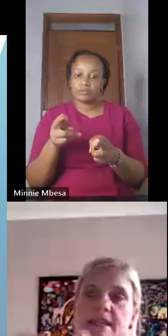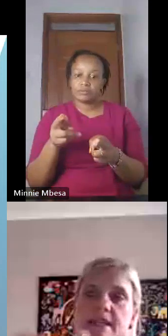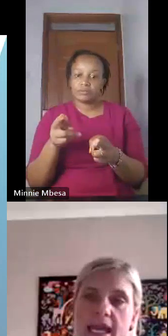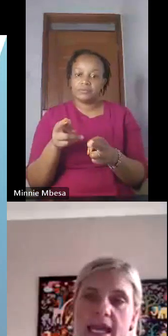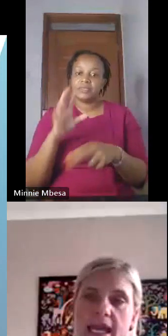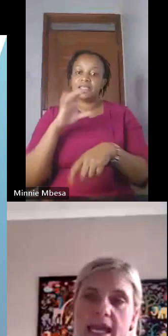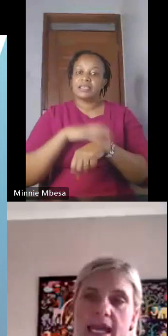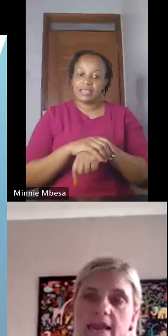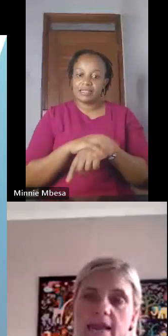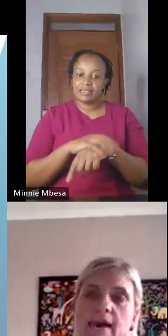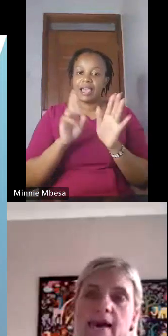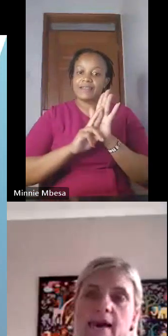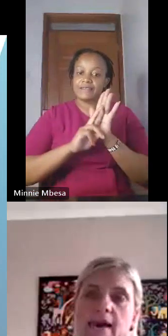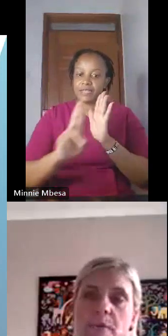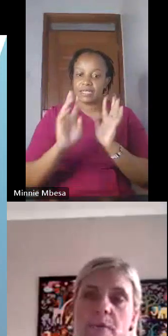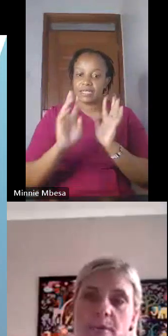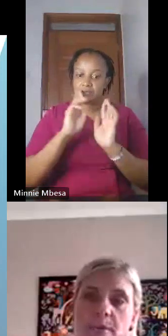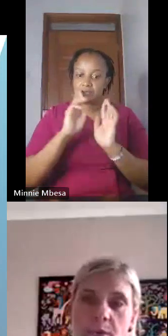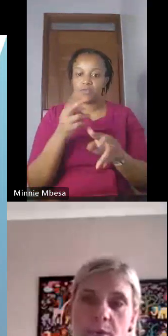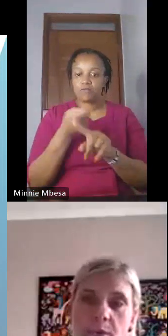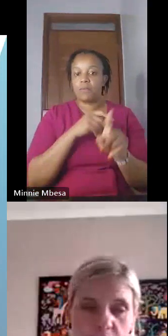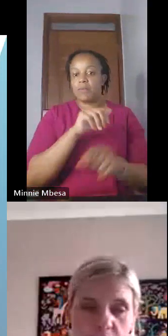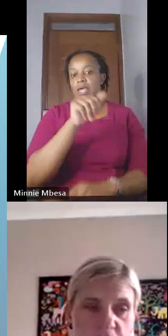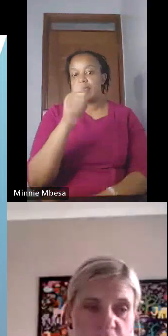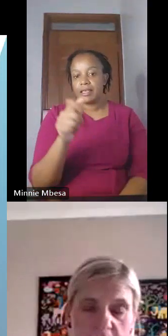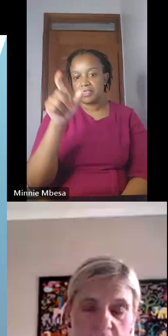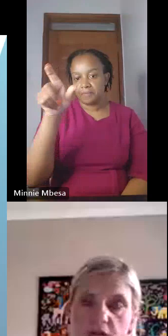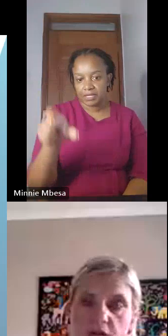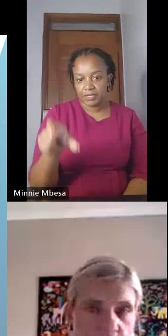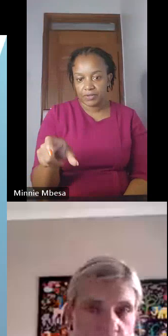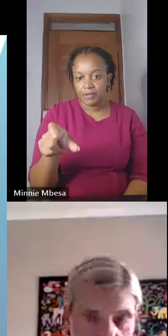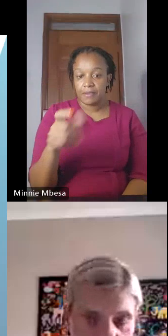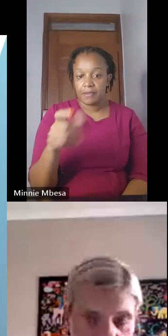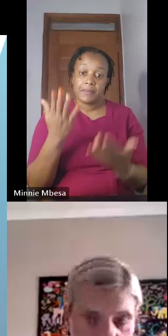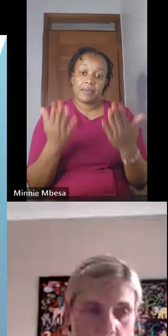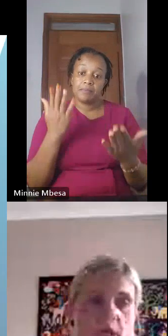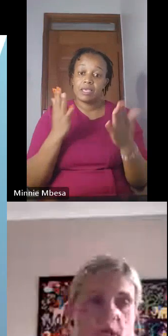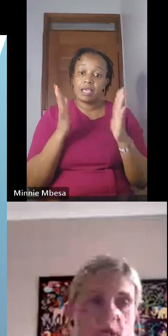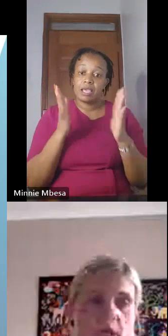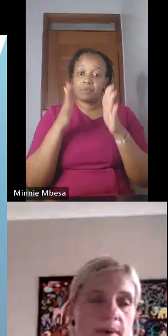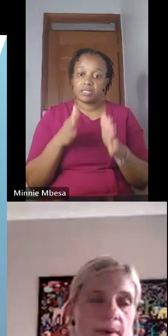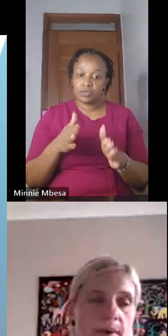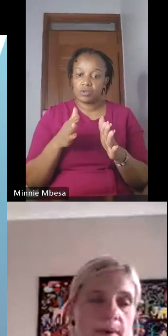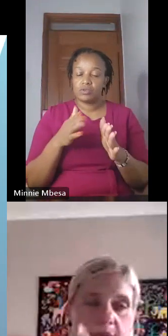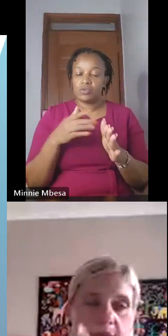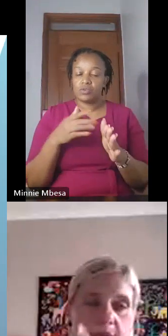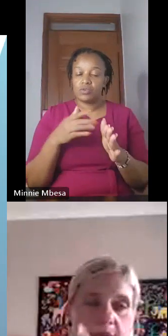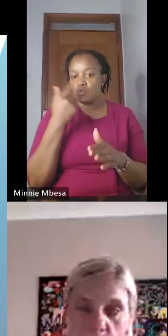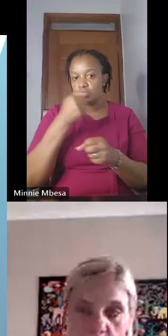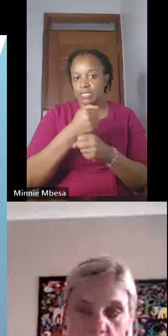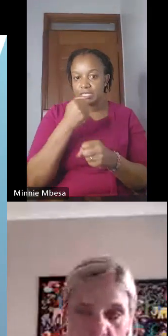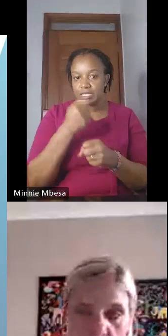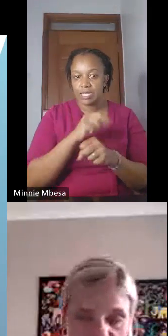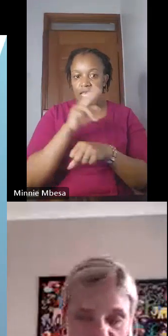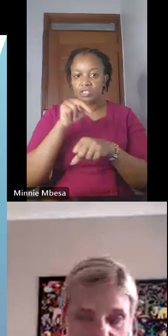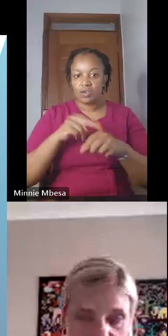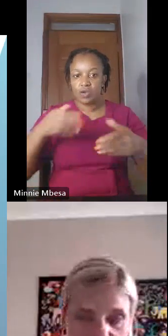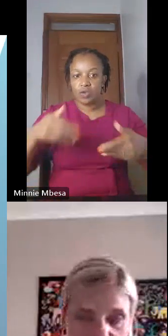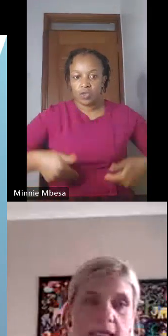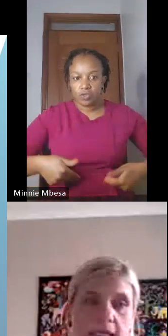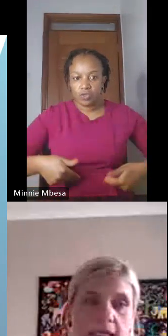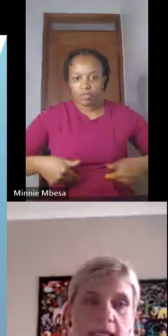from somebody else. Perhaps the person where you did your National Youth Service from, maybe your